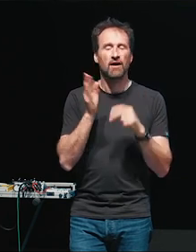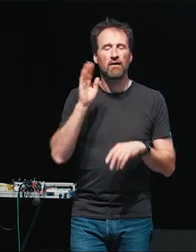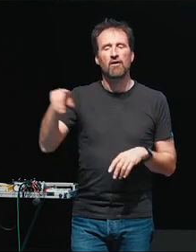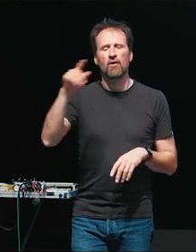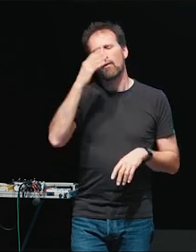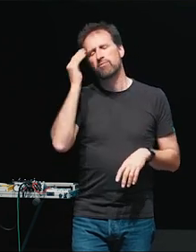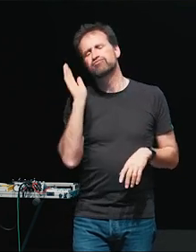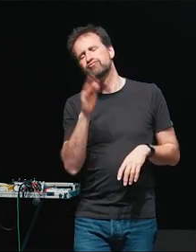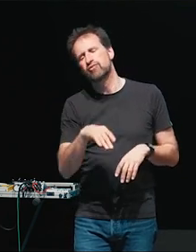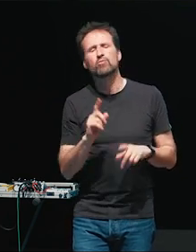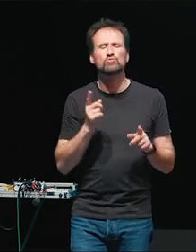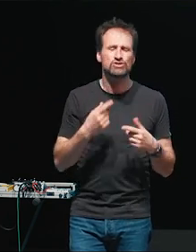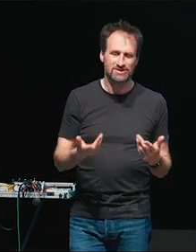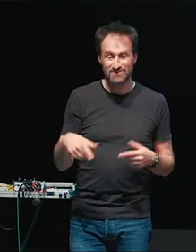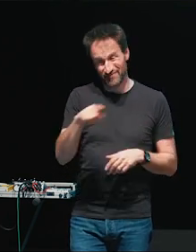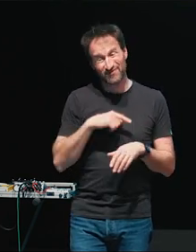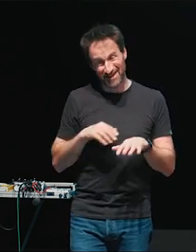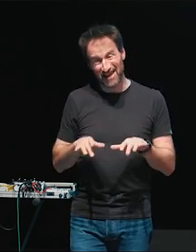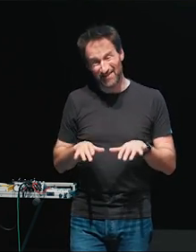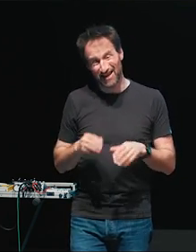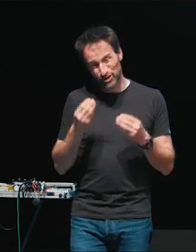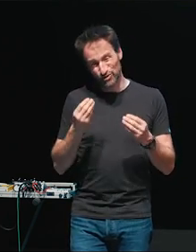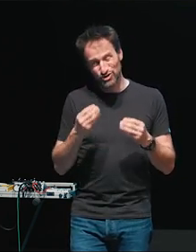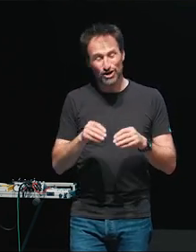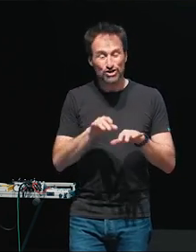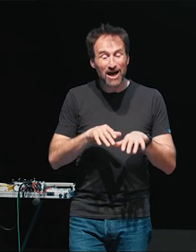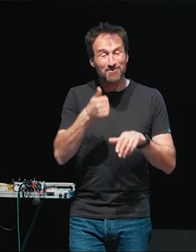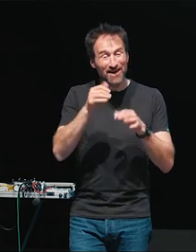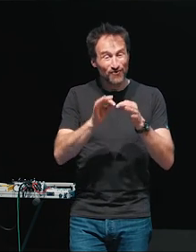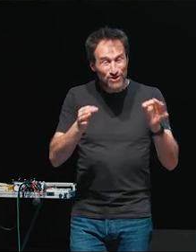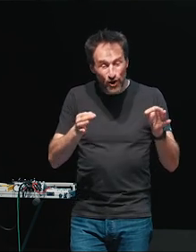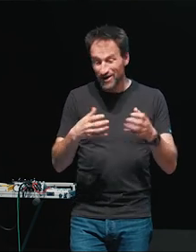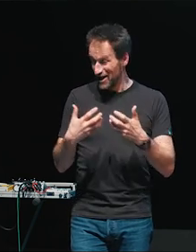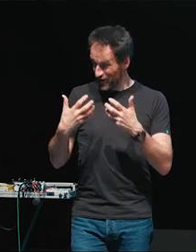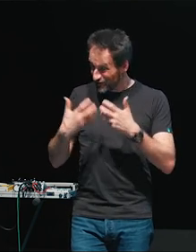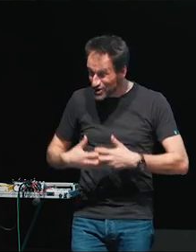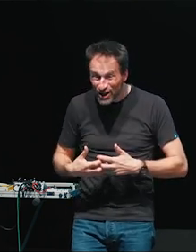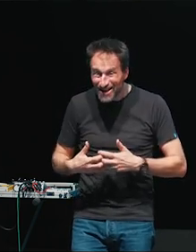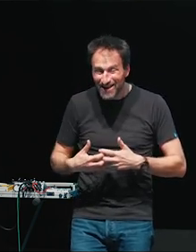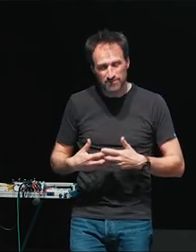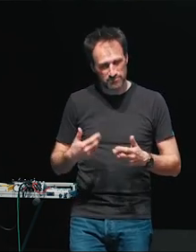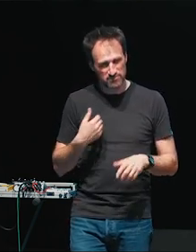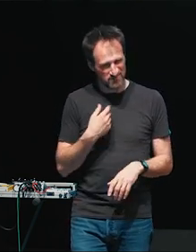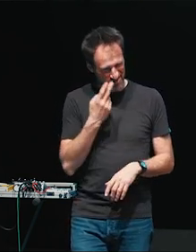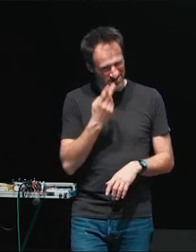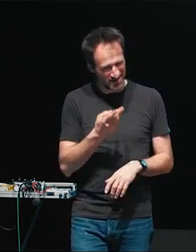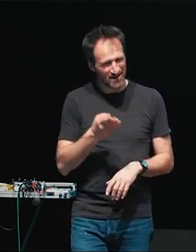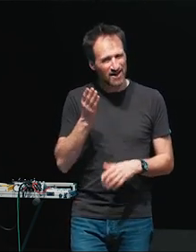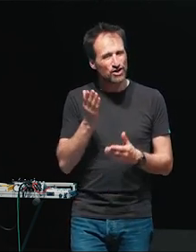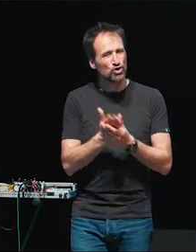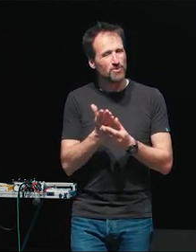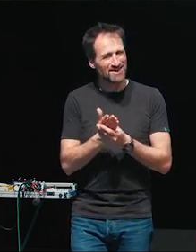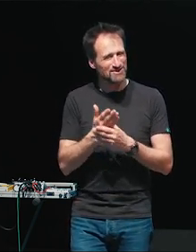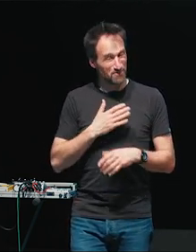especially as engineers, we do this. We write a function, it works. So I've seen documentation in my own company